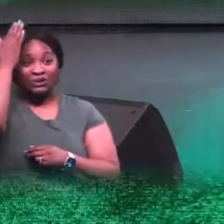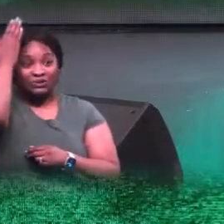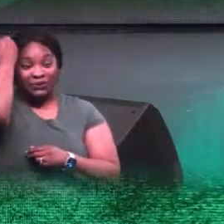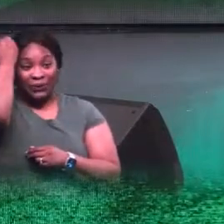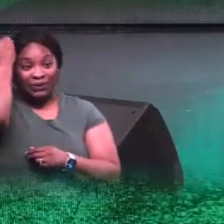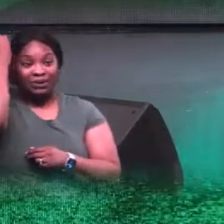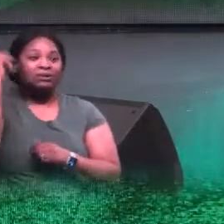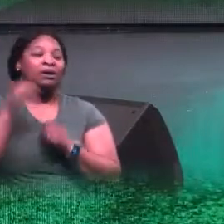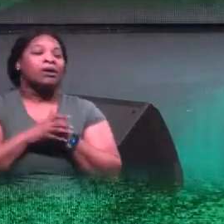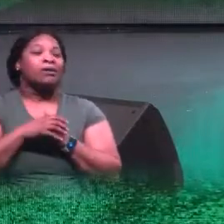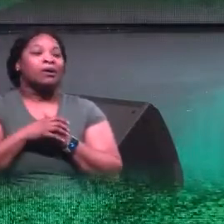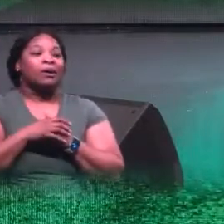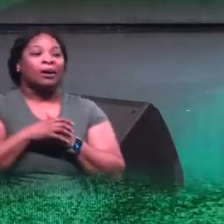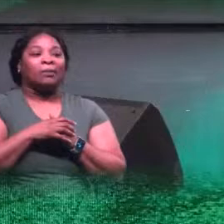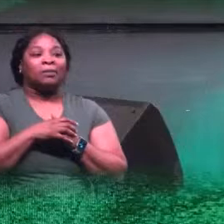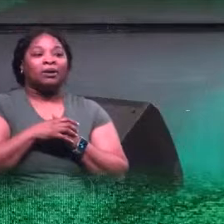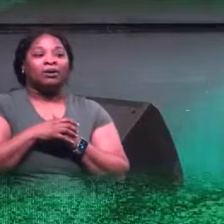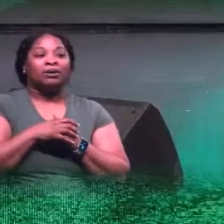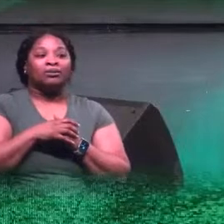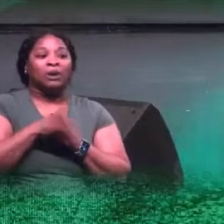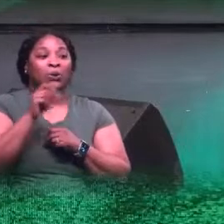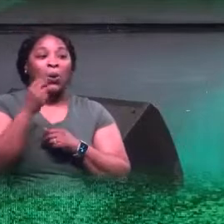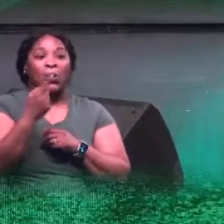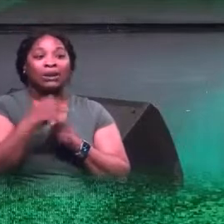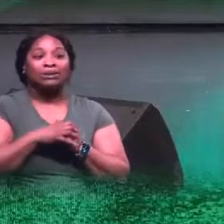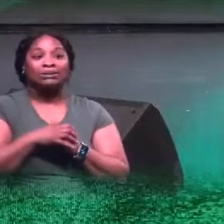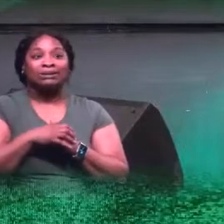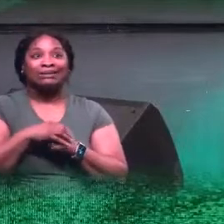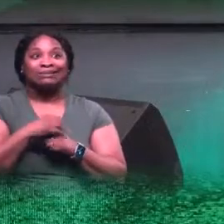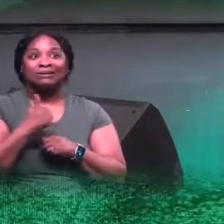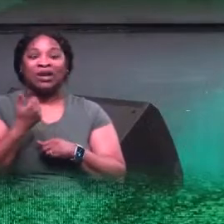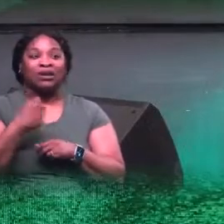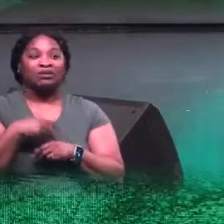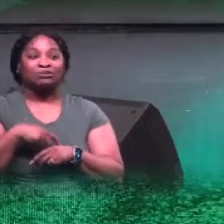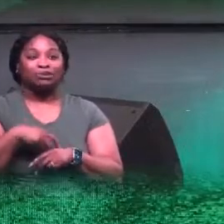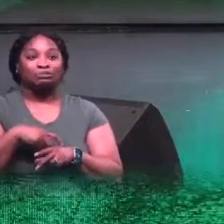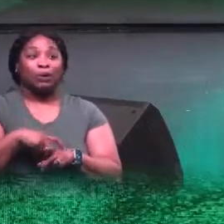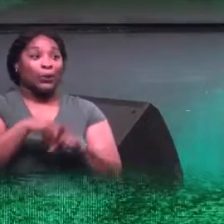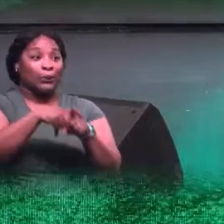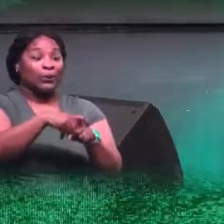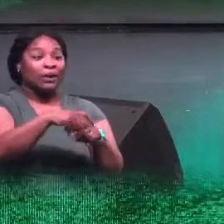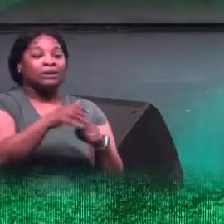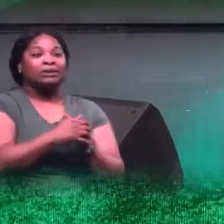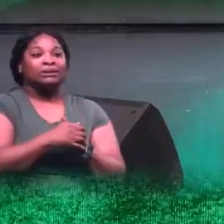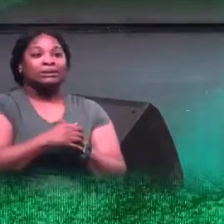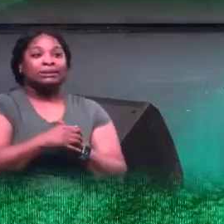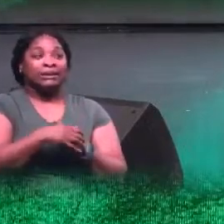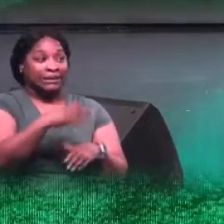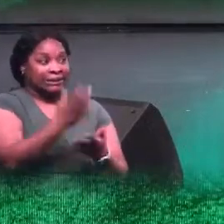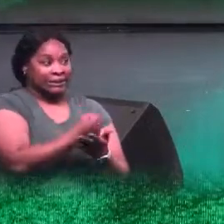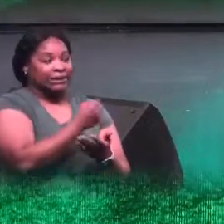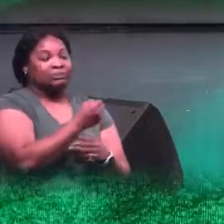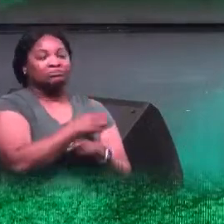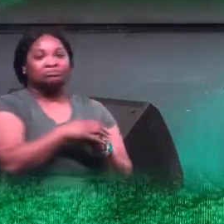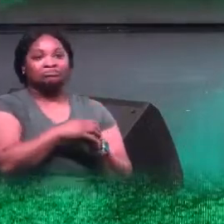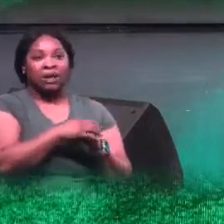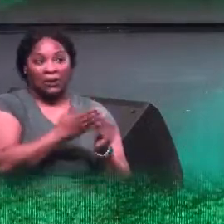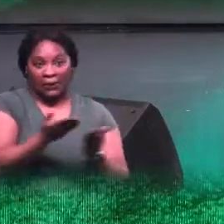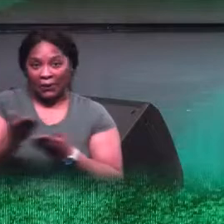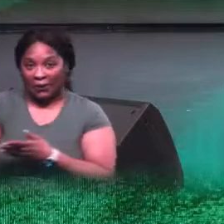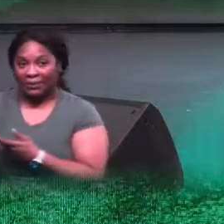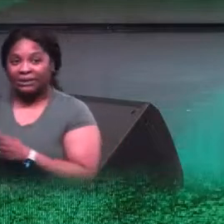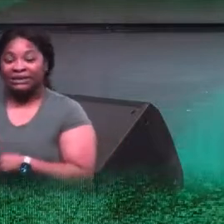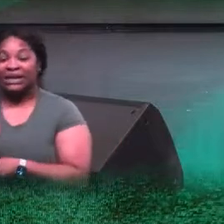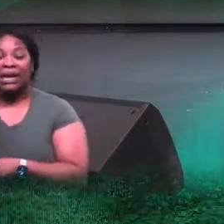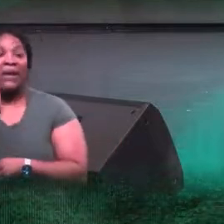there that no one has ever ridden. Untie it, bring it here. If anyone